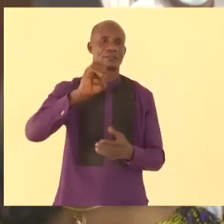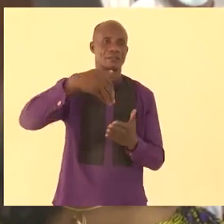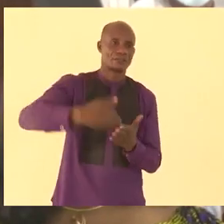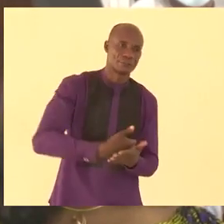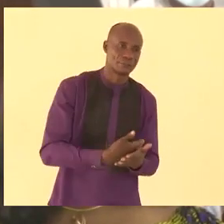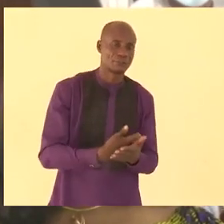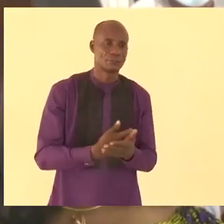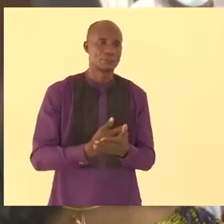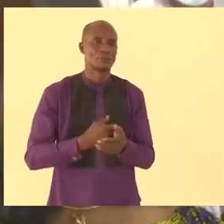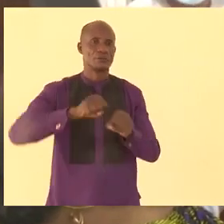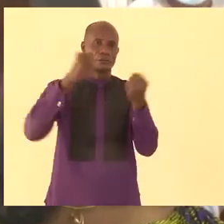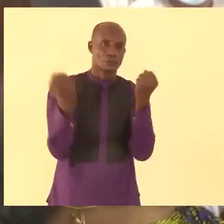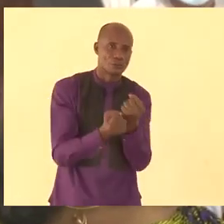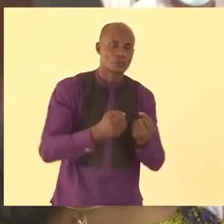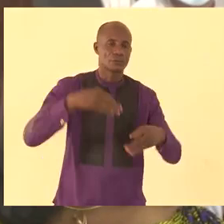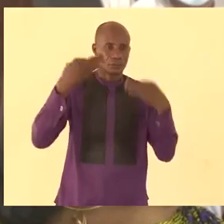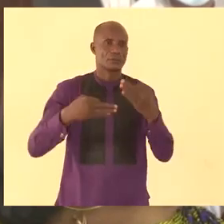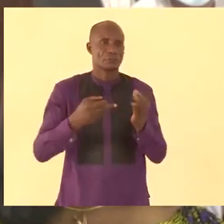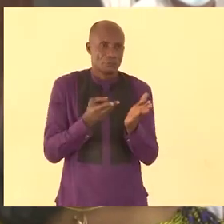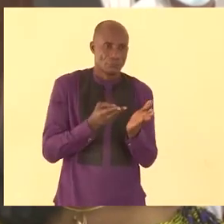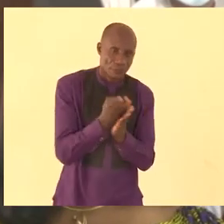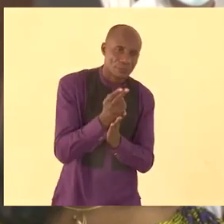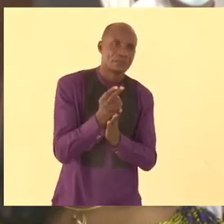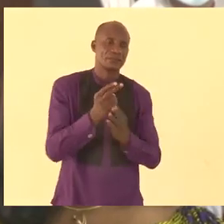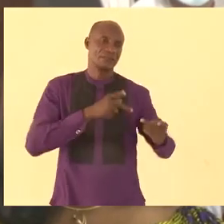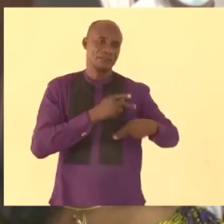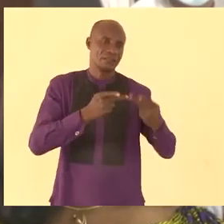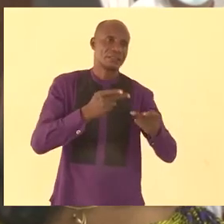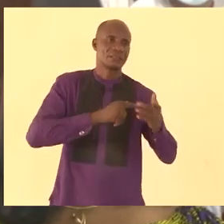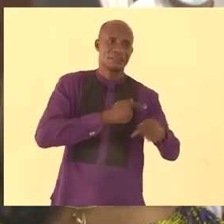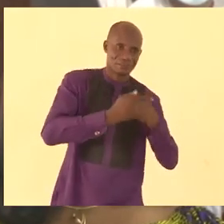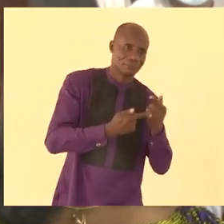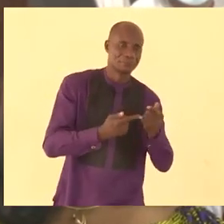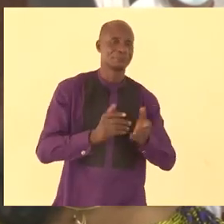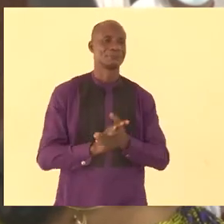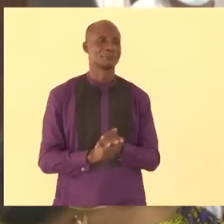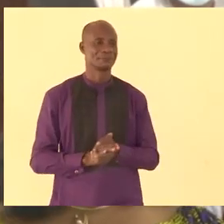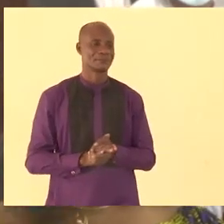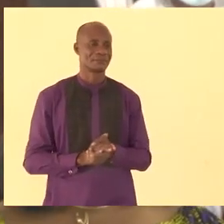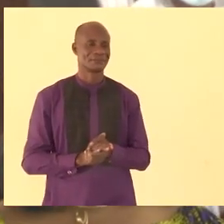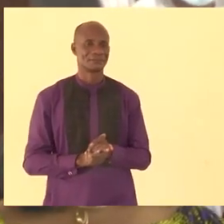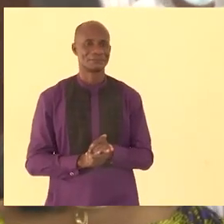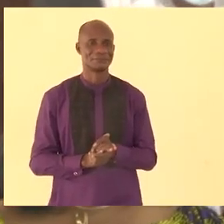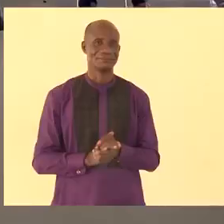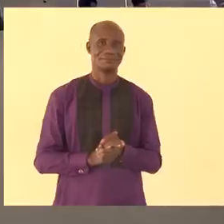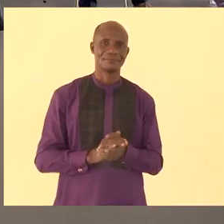Yes. Social justice, honesty, kindness, generosity. Give him. Do we give him 100%?